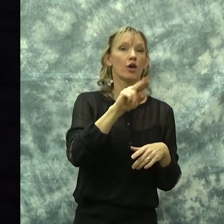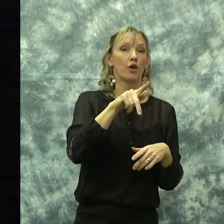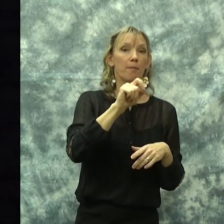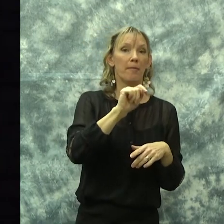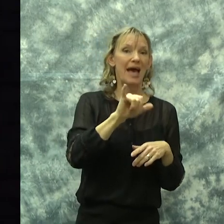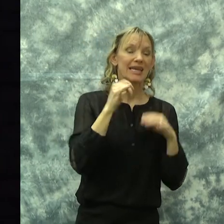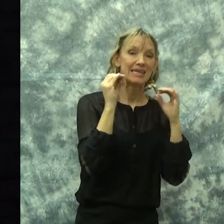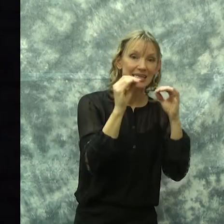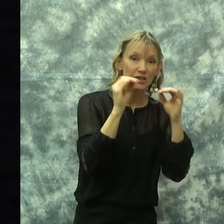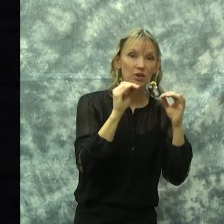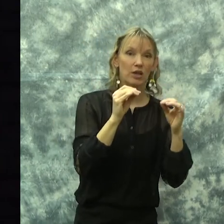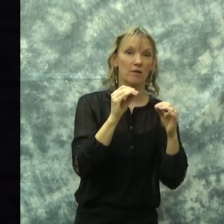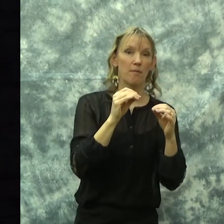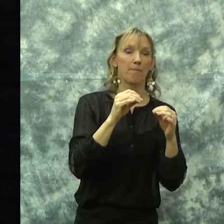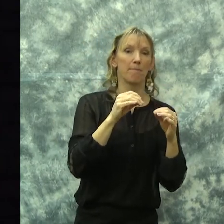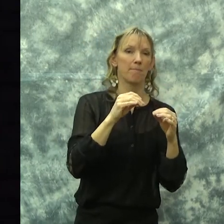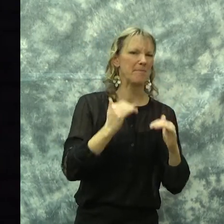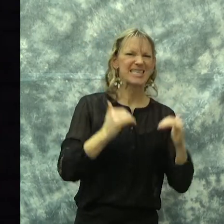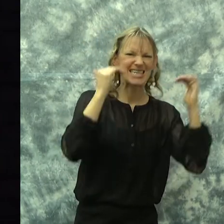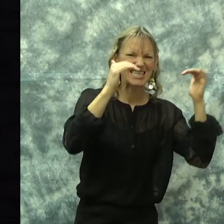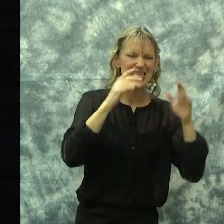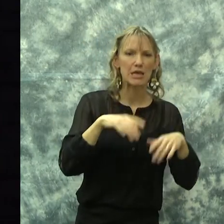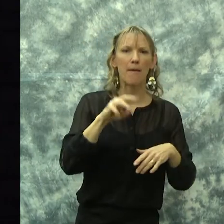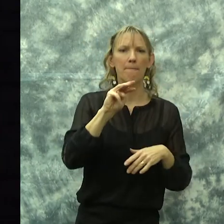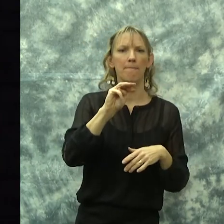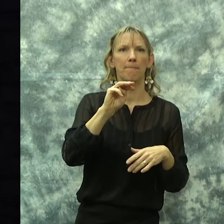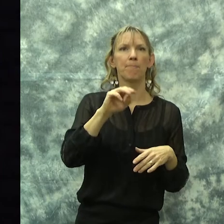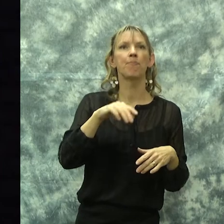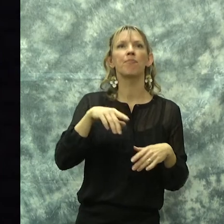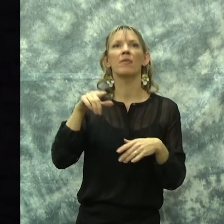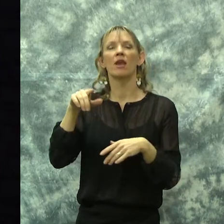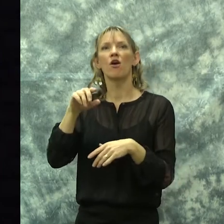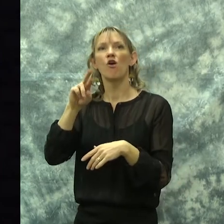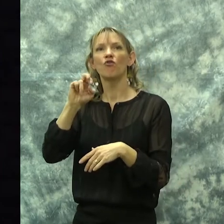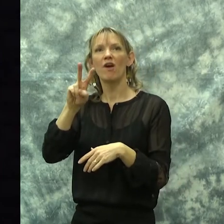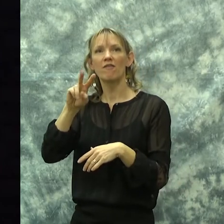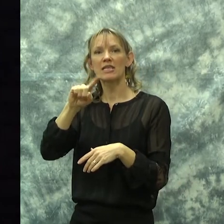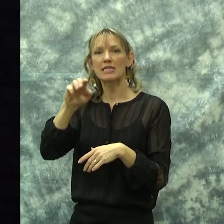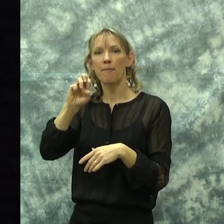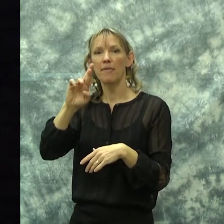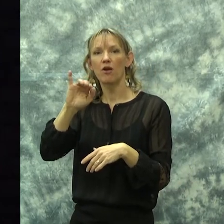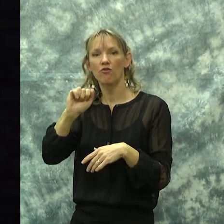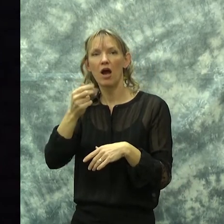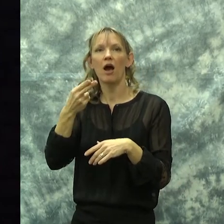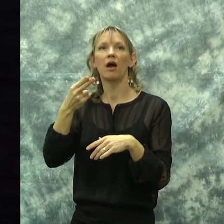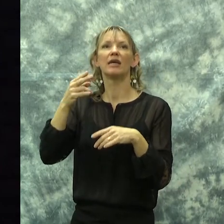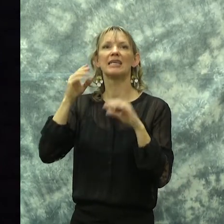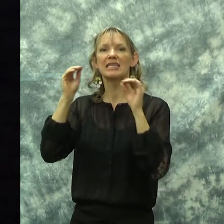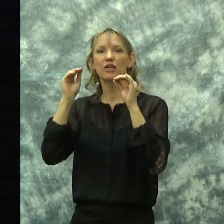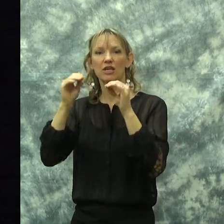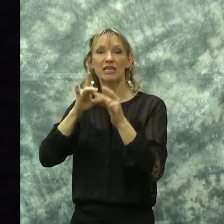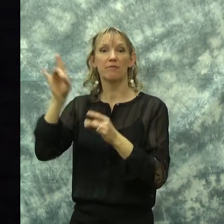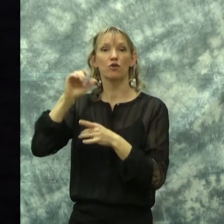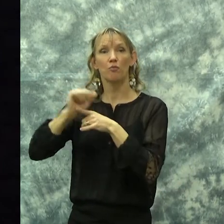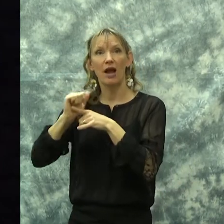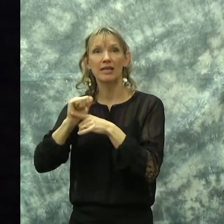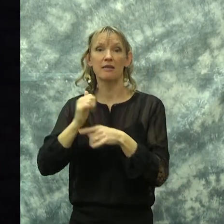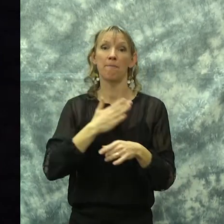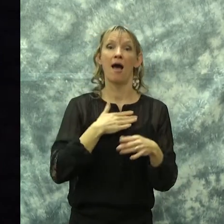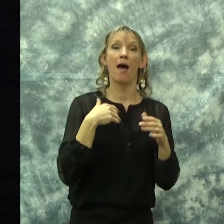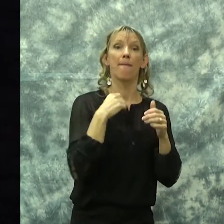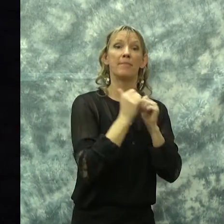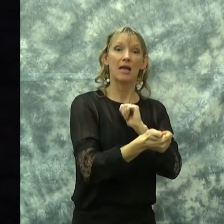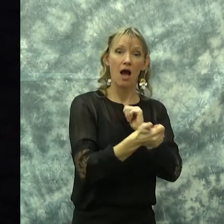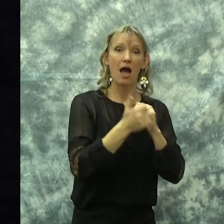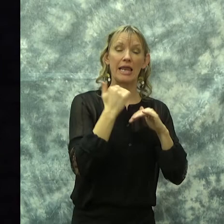mysticism online. Reverend Zamira on Tuesday mornings here on campus is teaching spiritual practices, and it's not too late to join my Beyond Limits